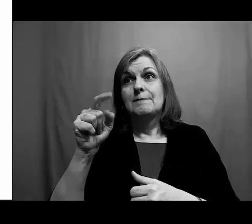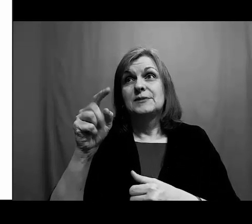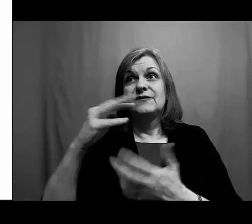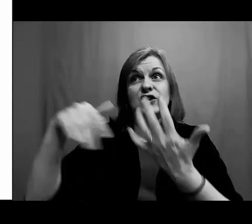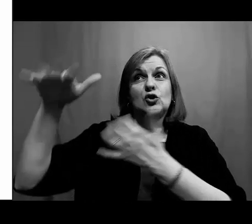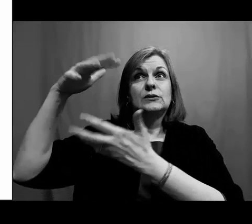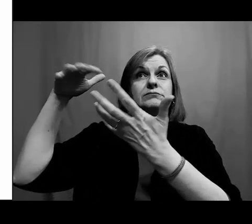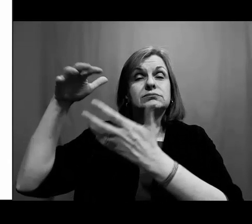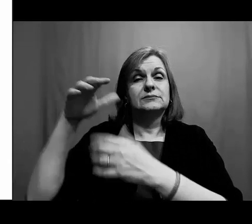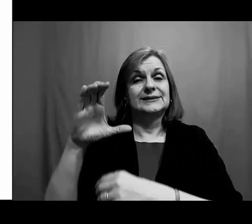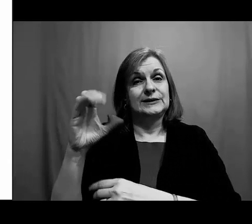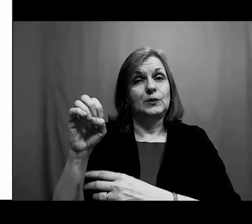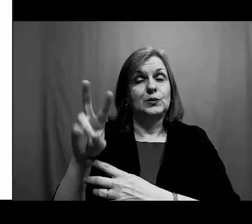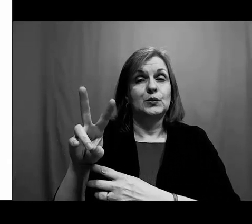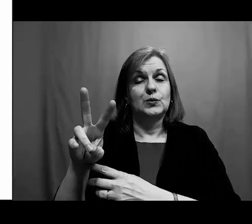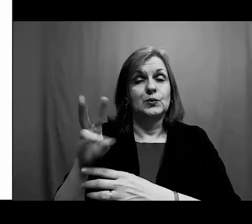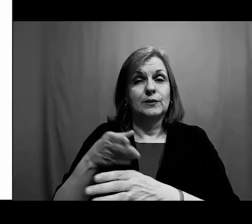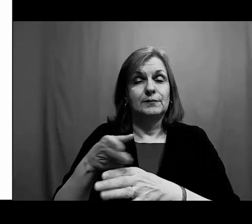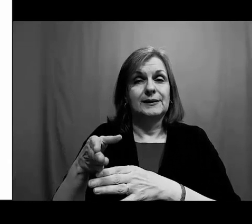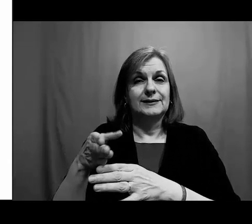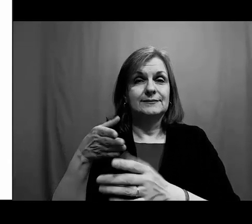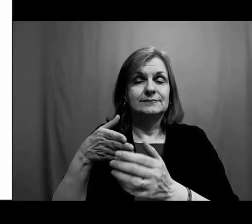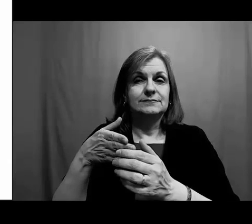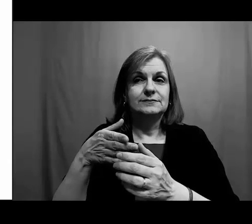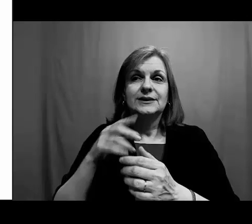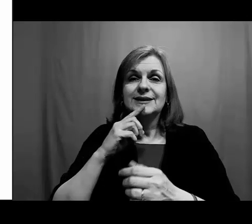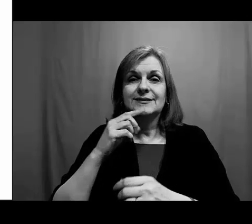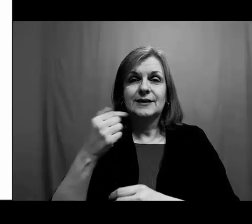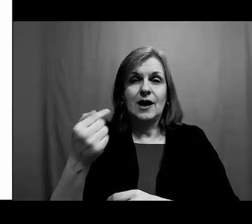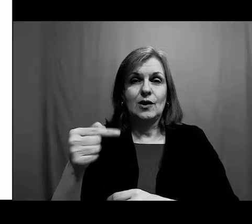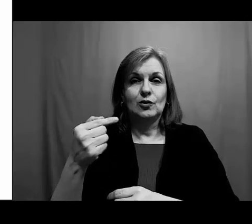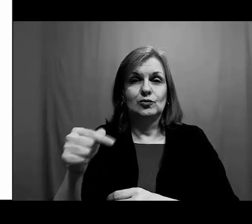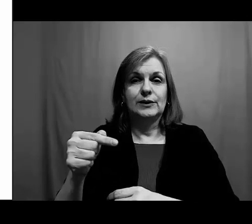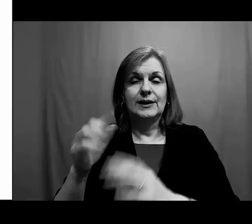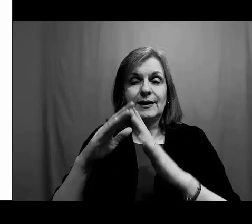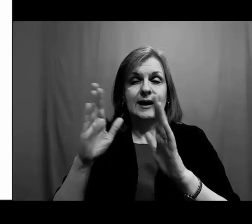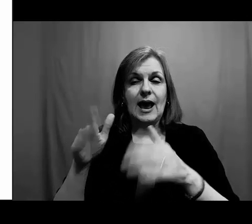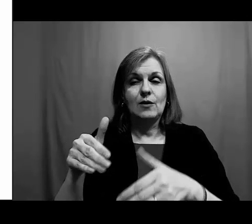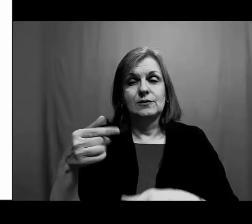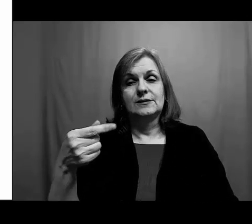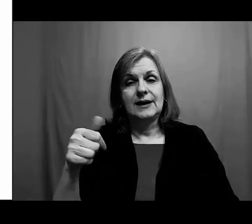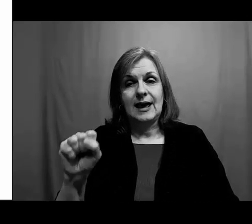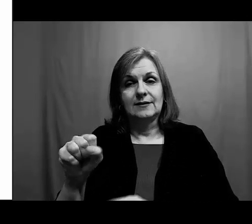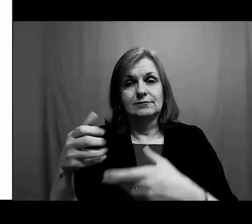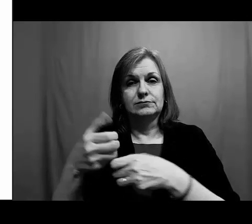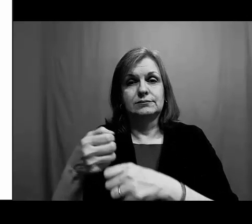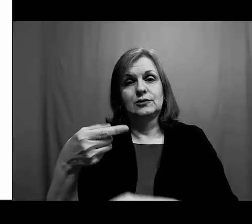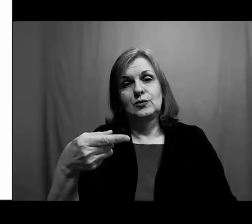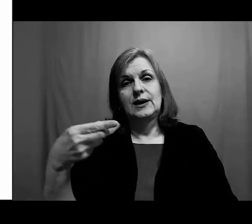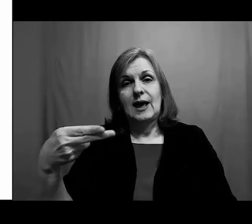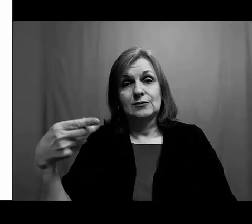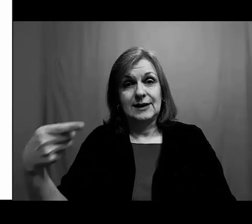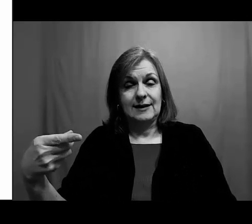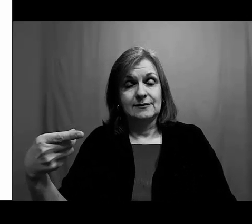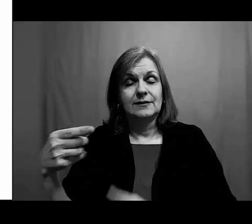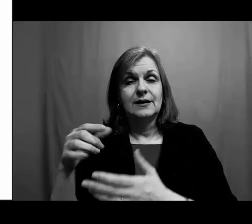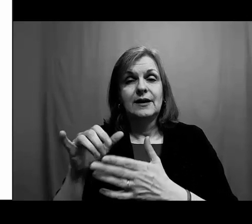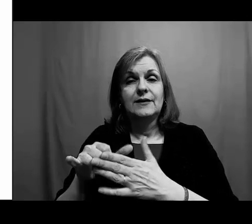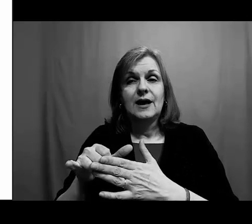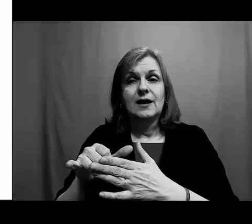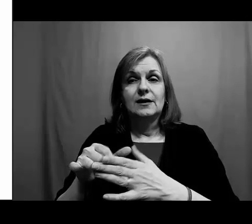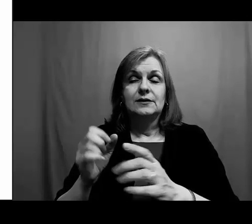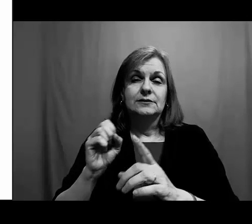atmospheric CO2 as being one of the major contributors of what we call greenhouse gases, causing increases in global